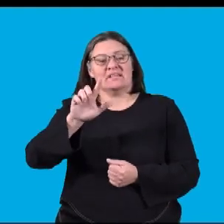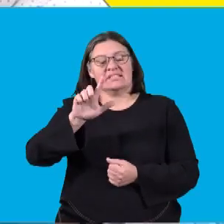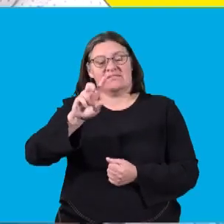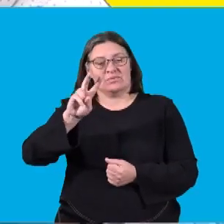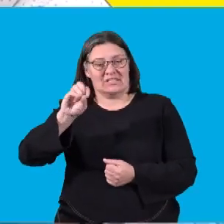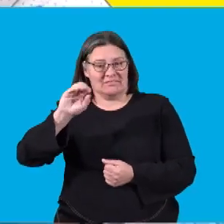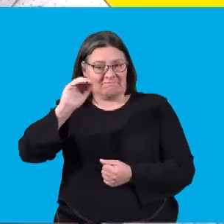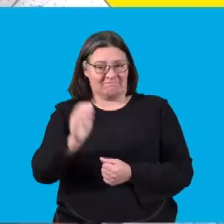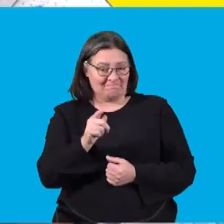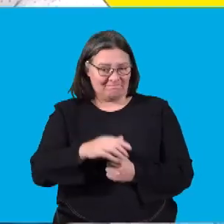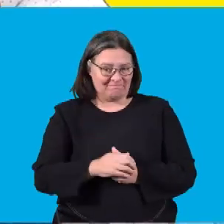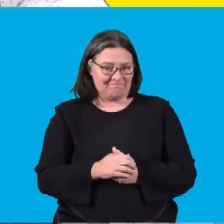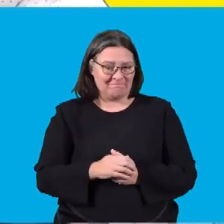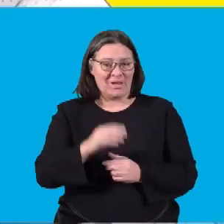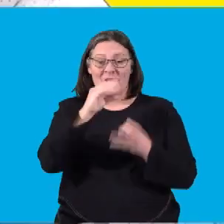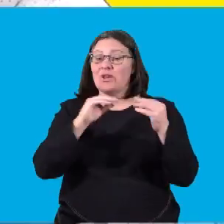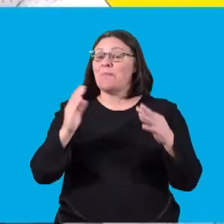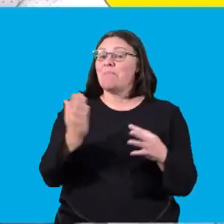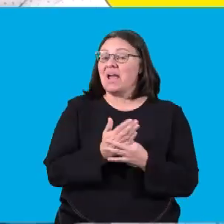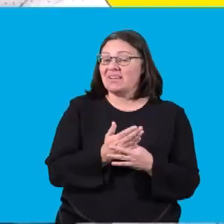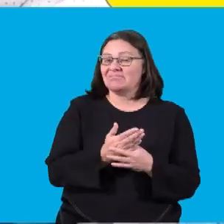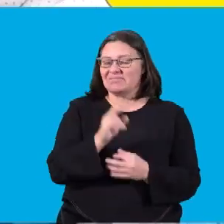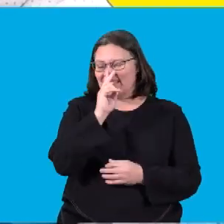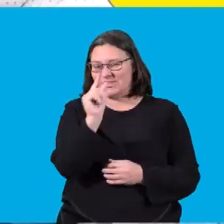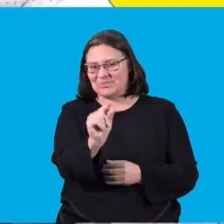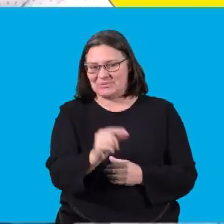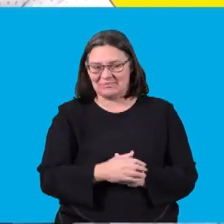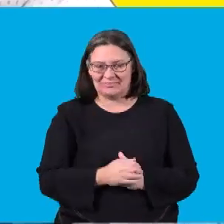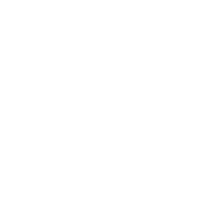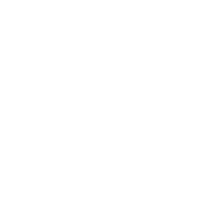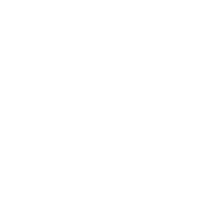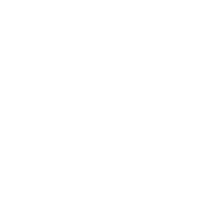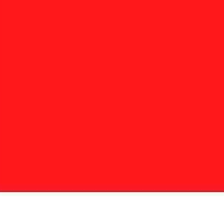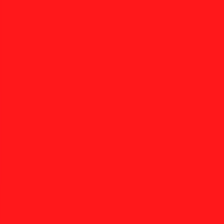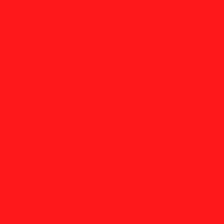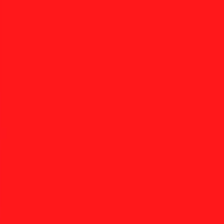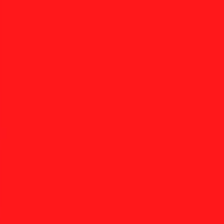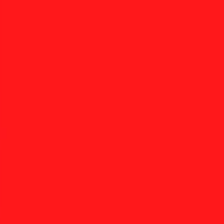25,720. Dear learners, we're going to go for an ad break, and I'll see you shortly.